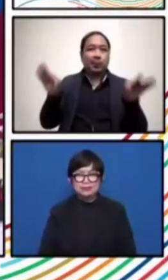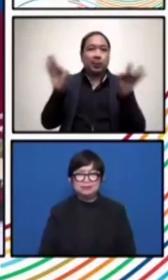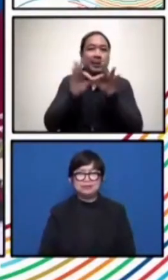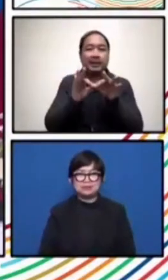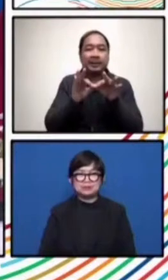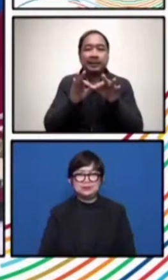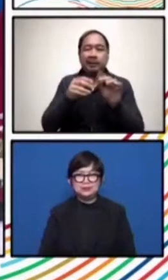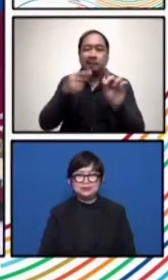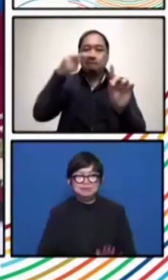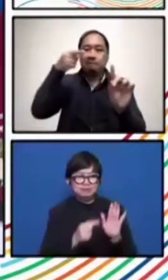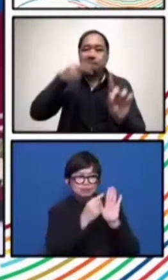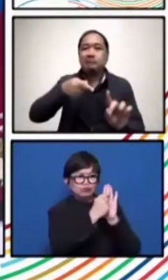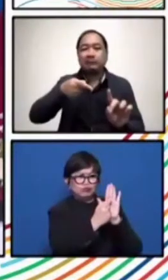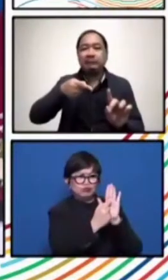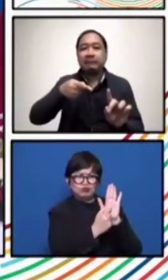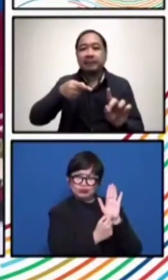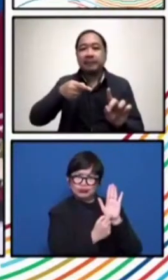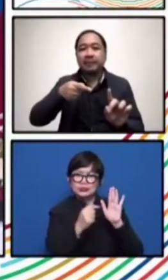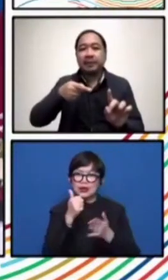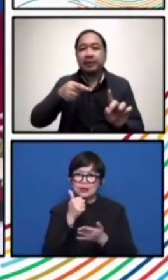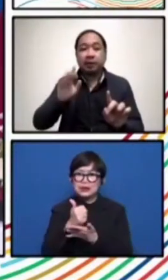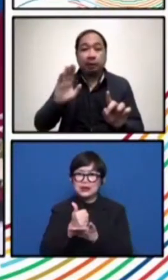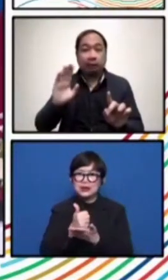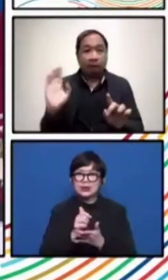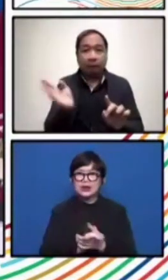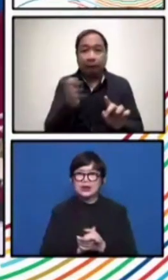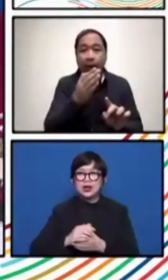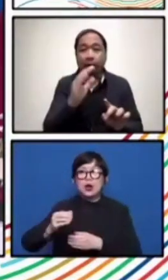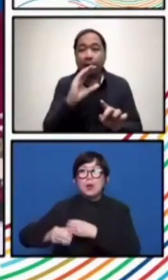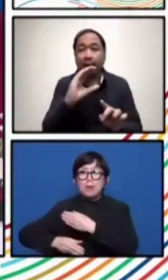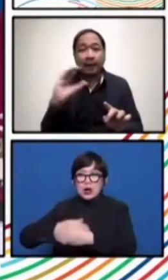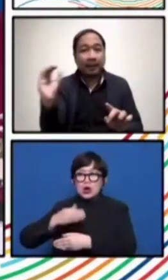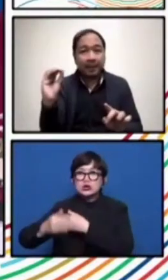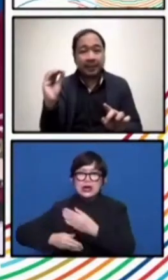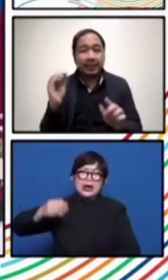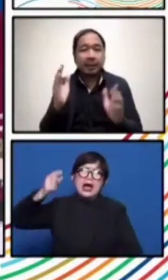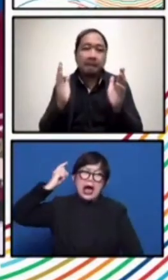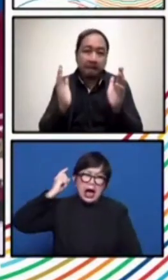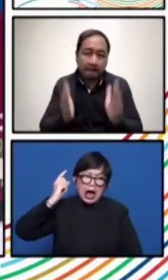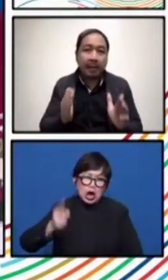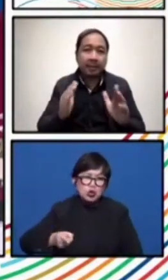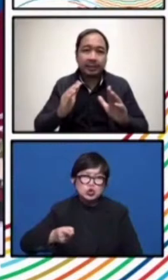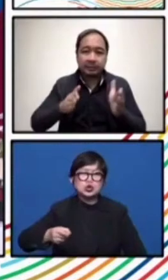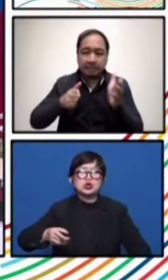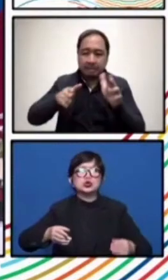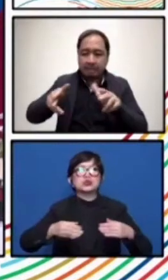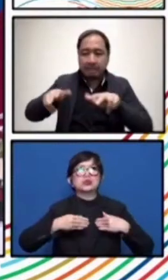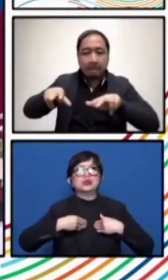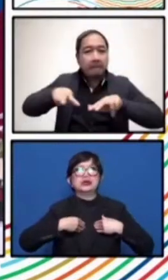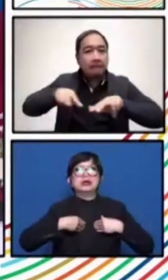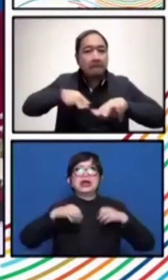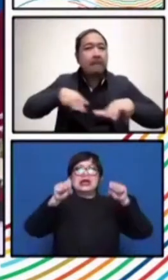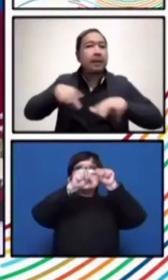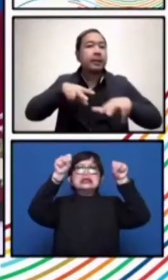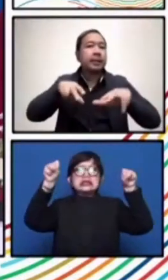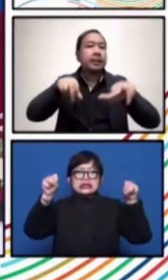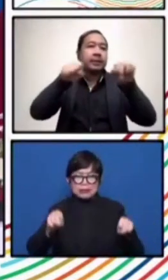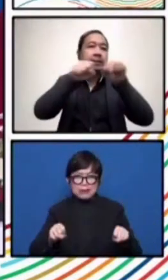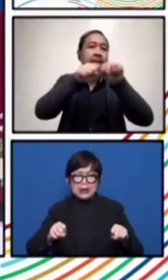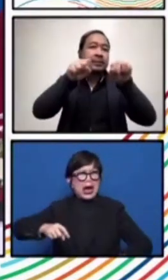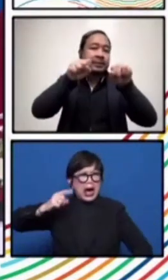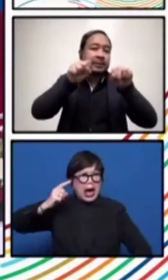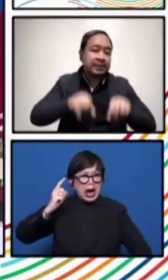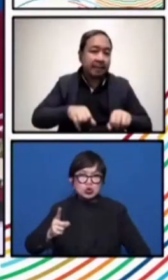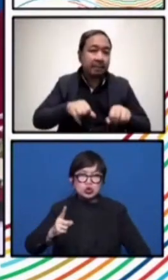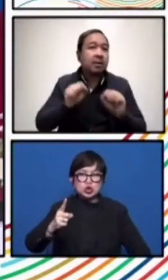point every company should has design and system uh which give opportunity